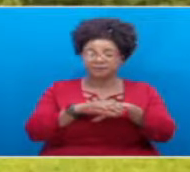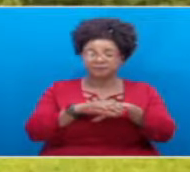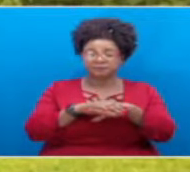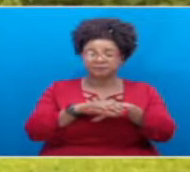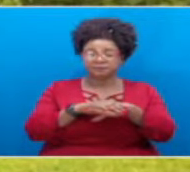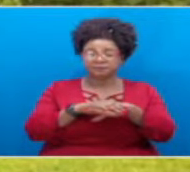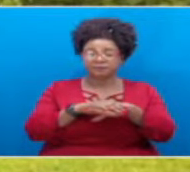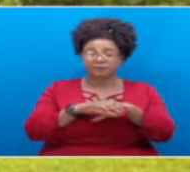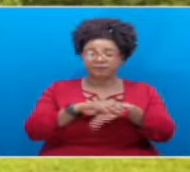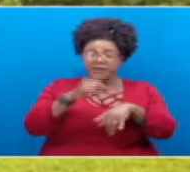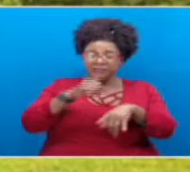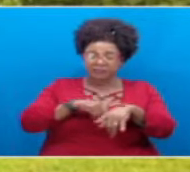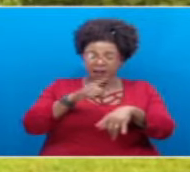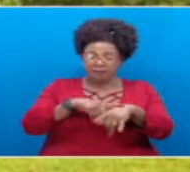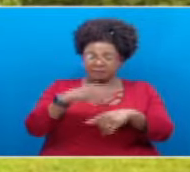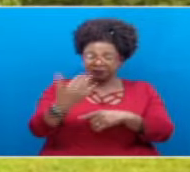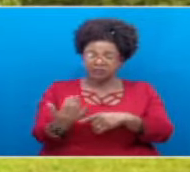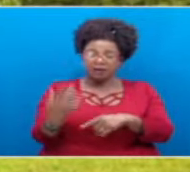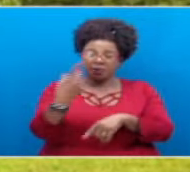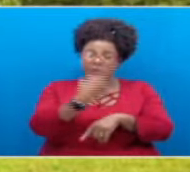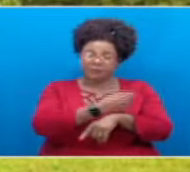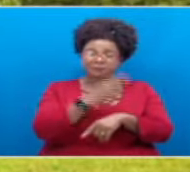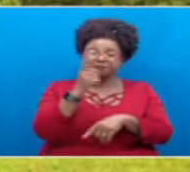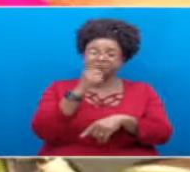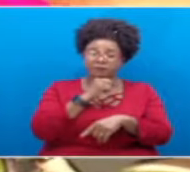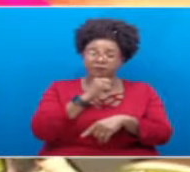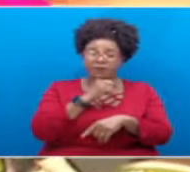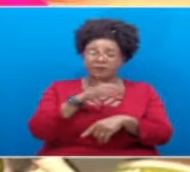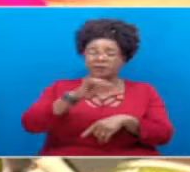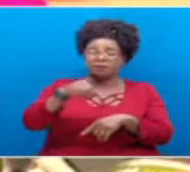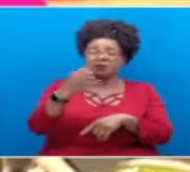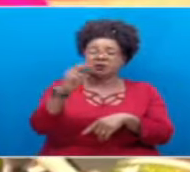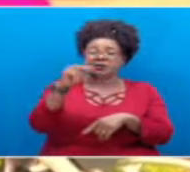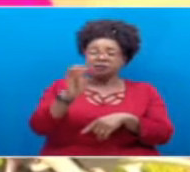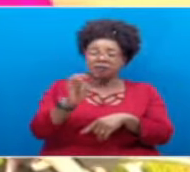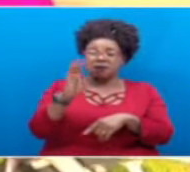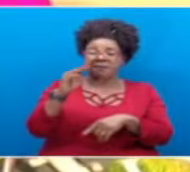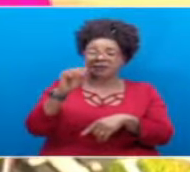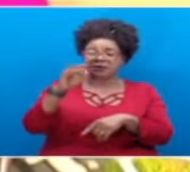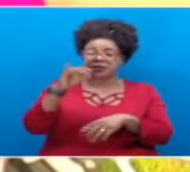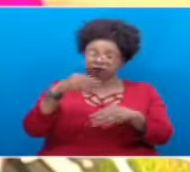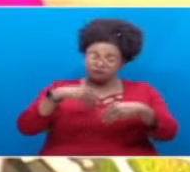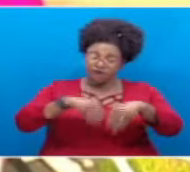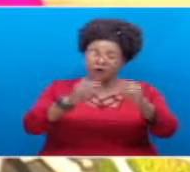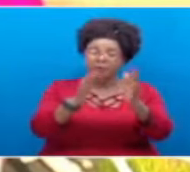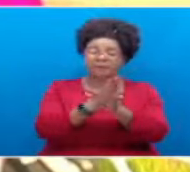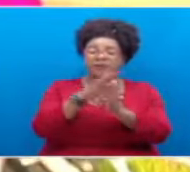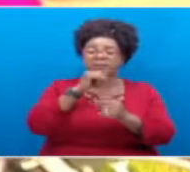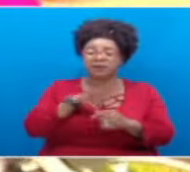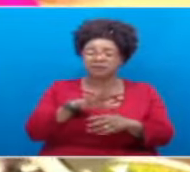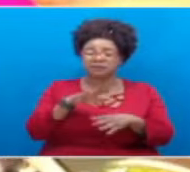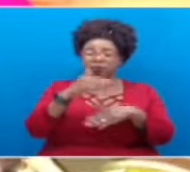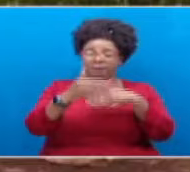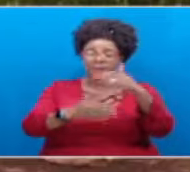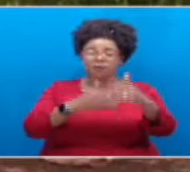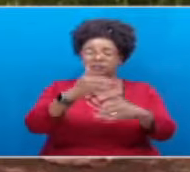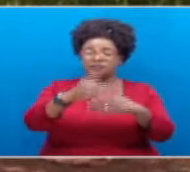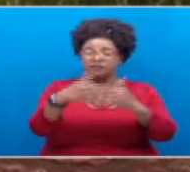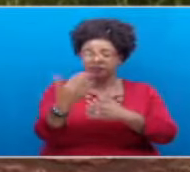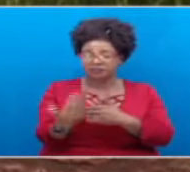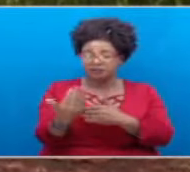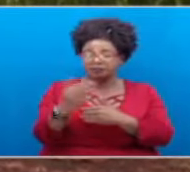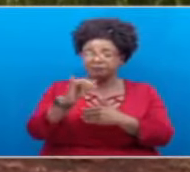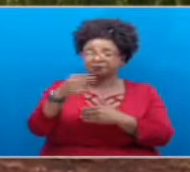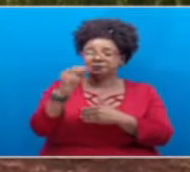Once a child has been vaccinated, it is Jane Masinde's responsibility to follow up with the parent on the progress of the child. Jane